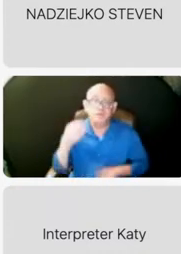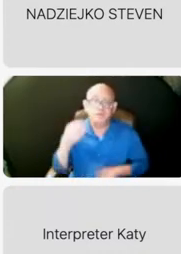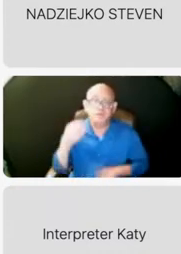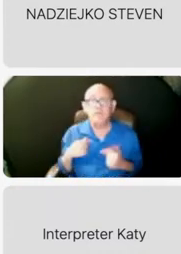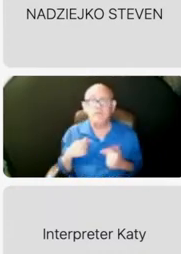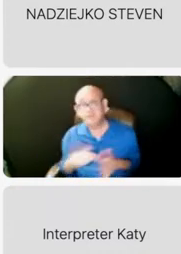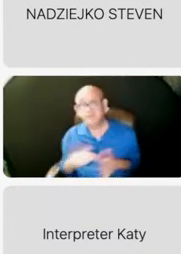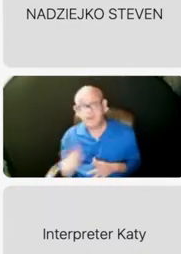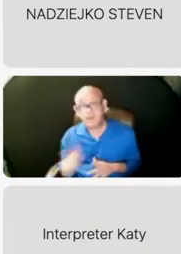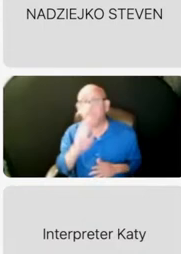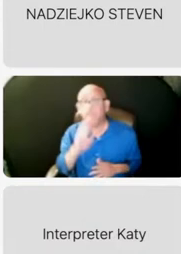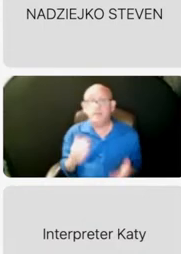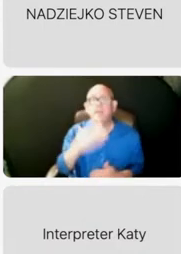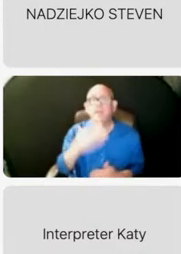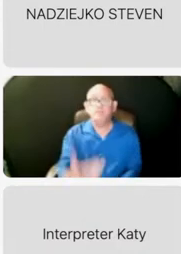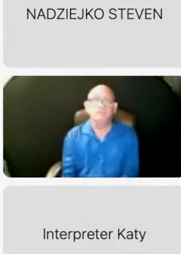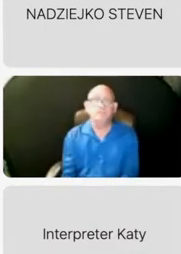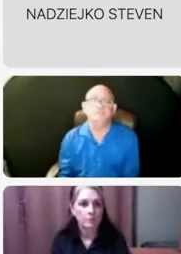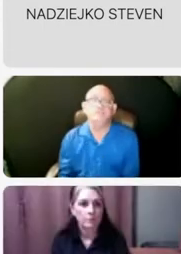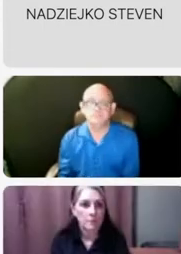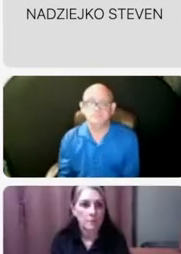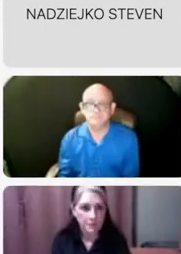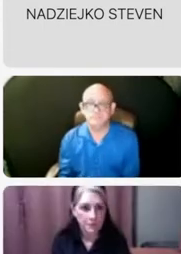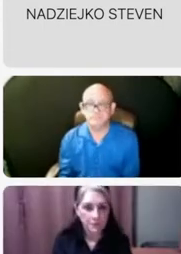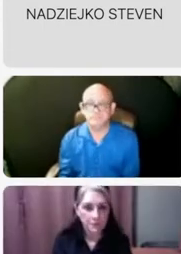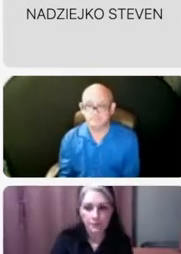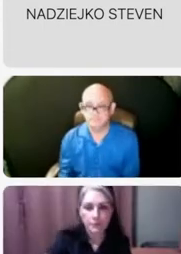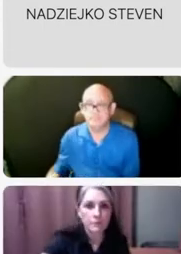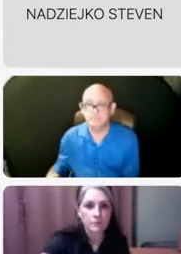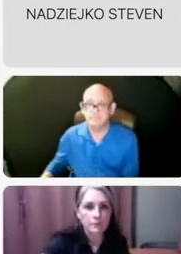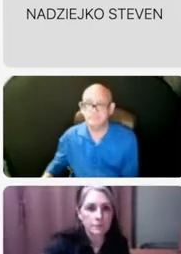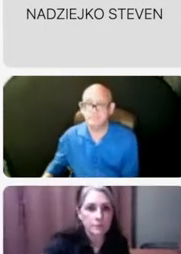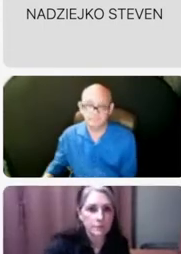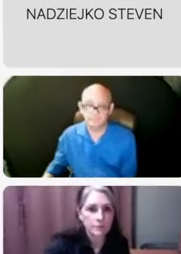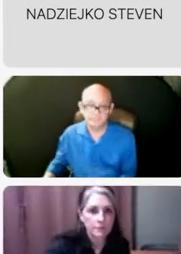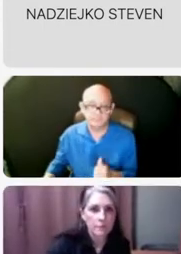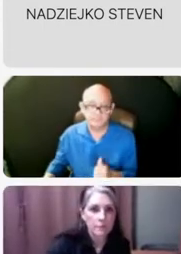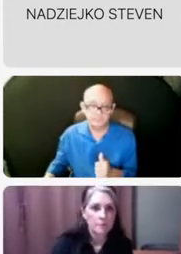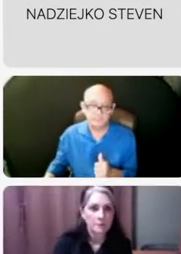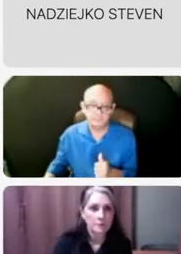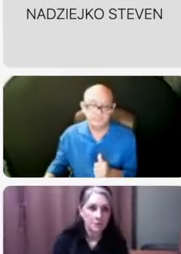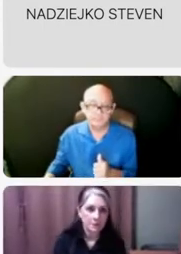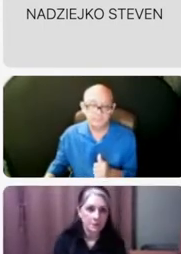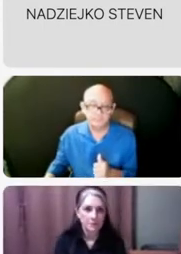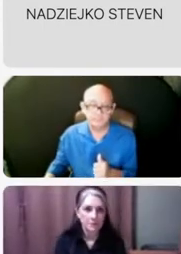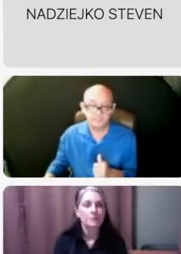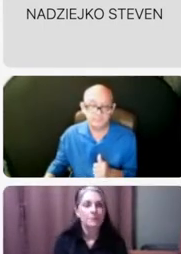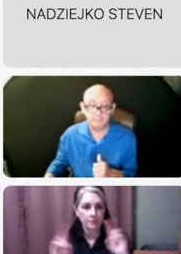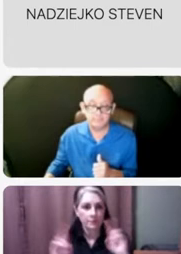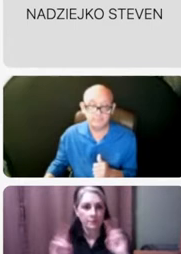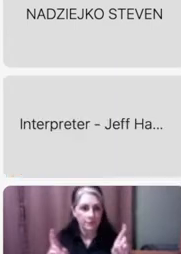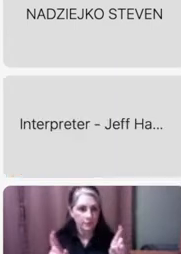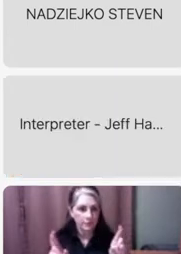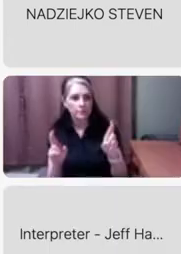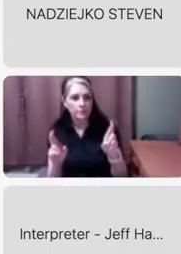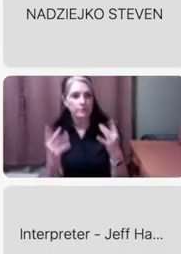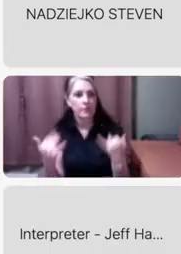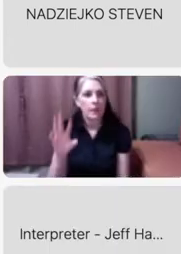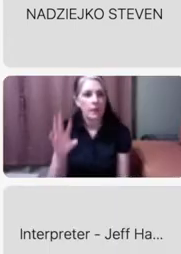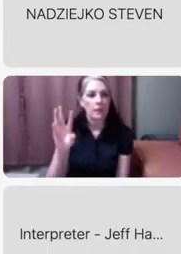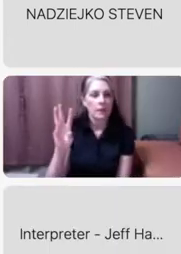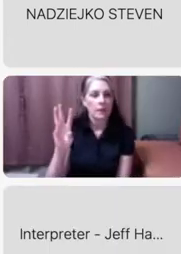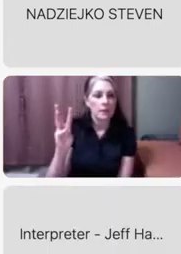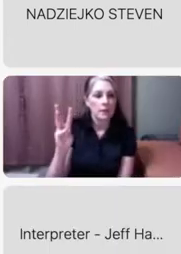you you're honoring me moving on to 6.0 administrative